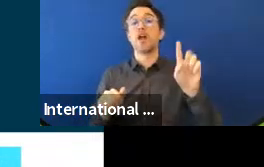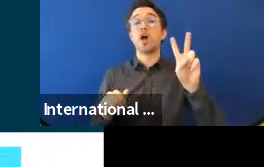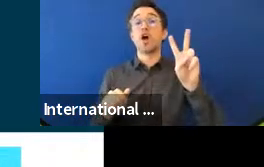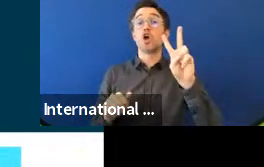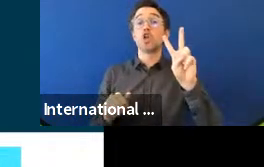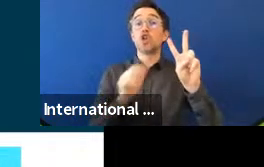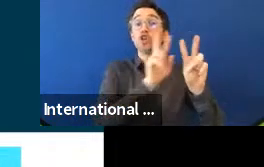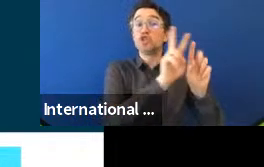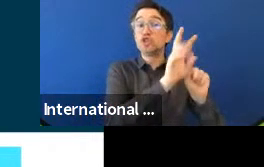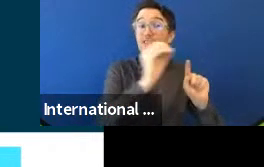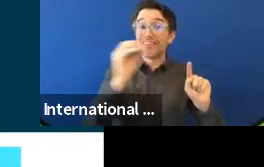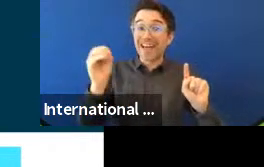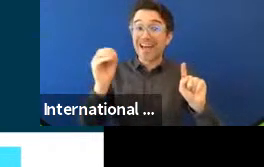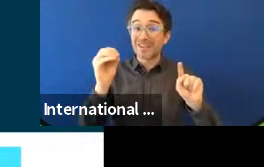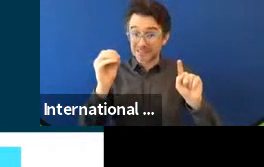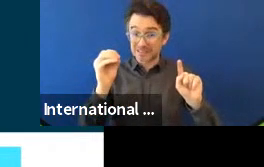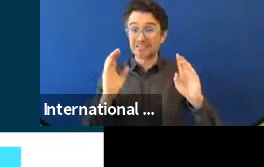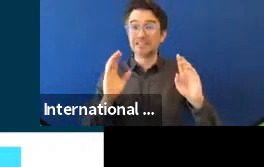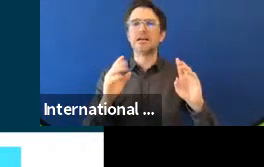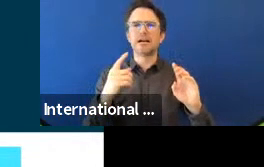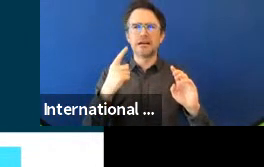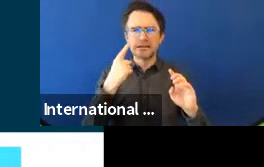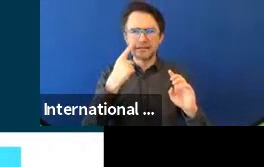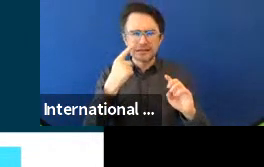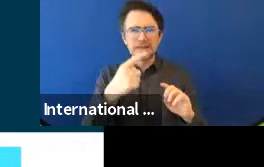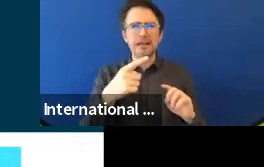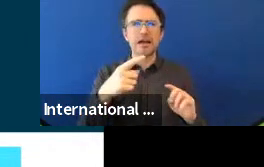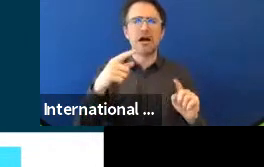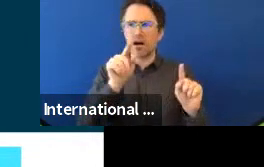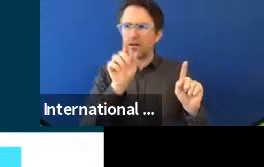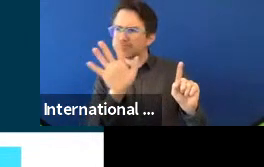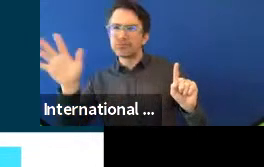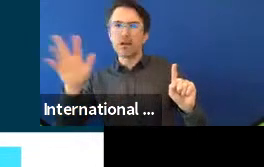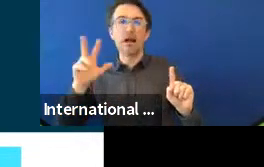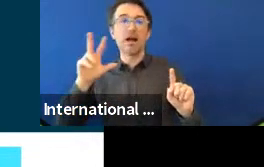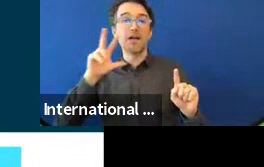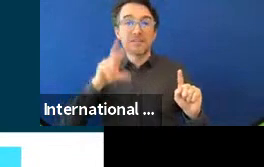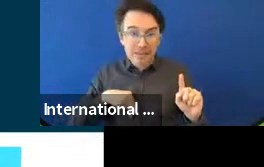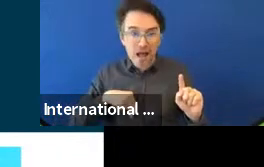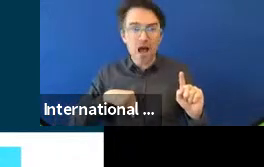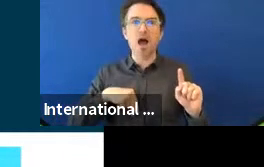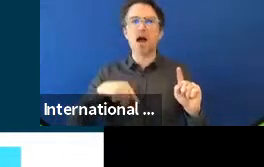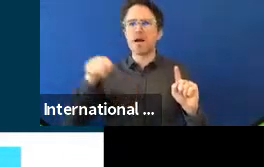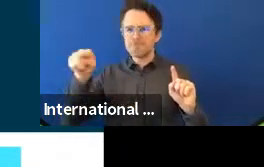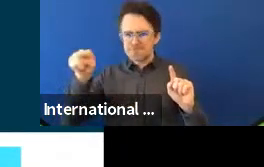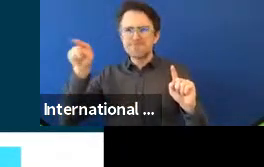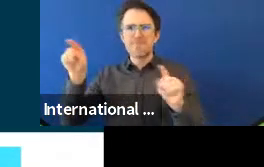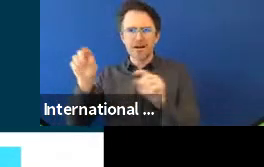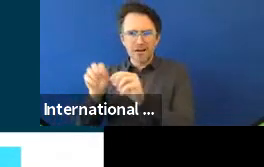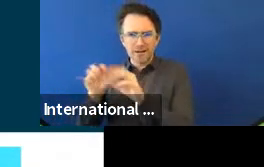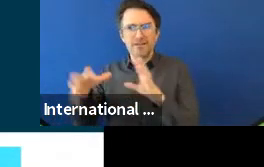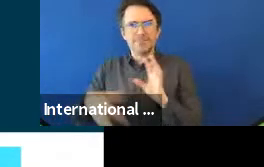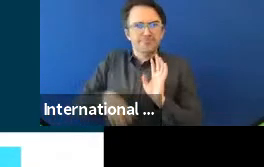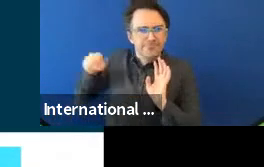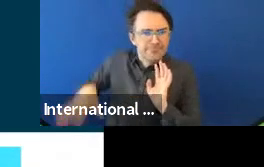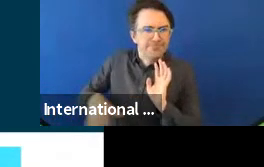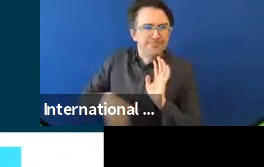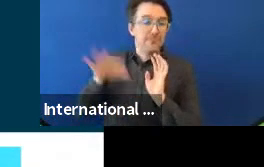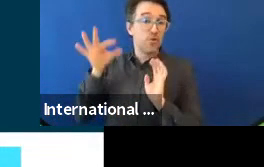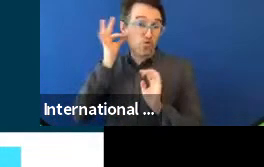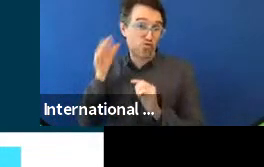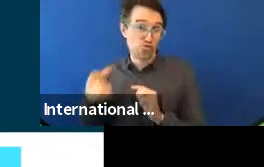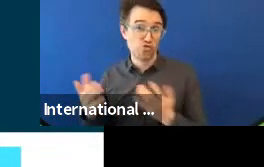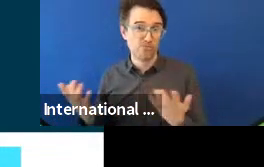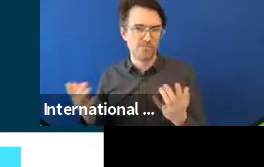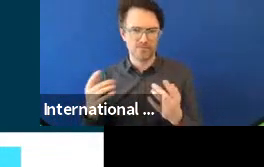countries, such as Pakistan or Bangladesh, we still have no strong evidence And in some other areas that